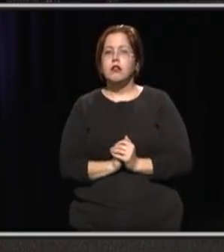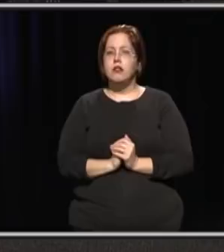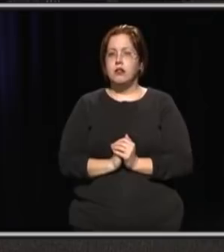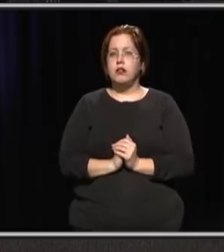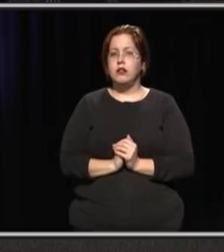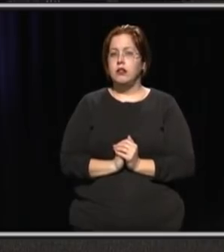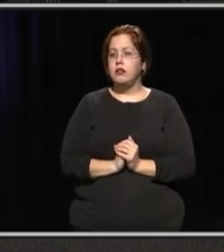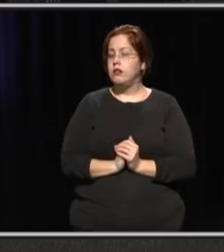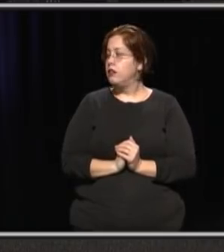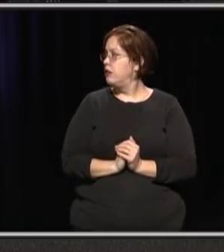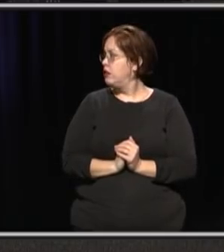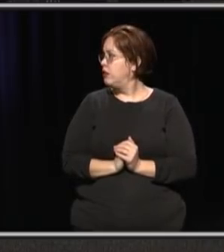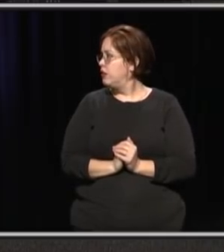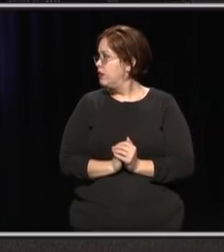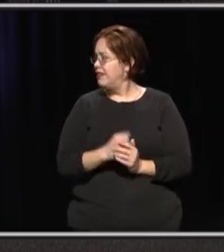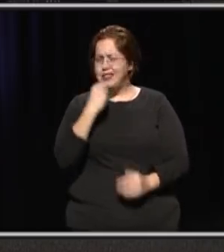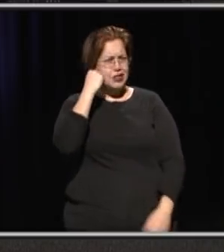that?